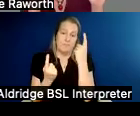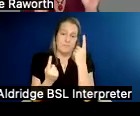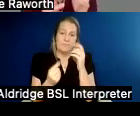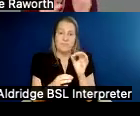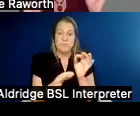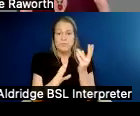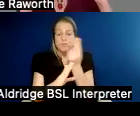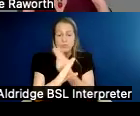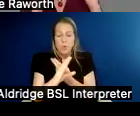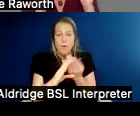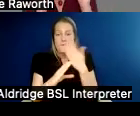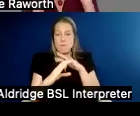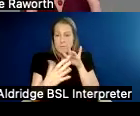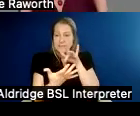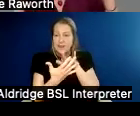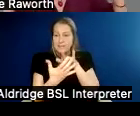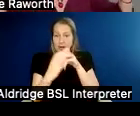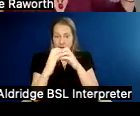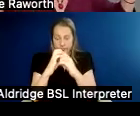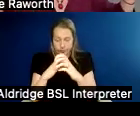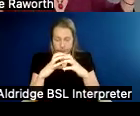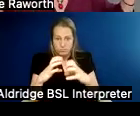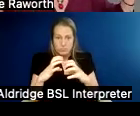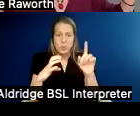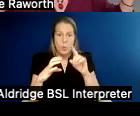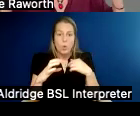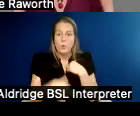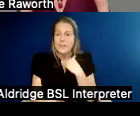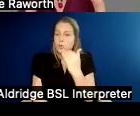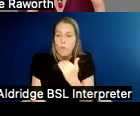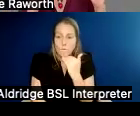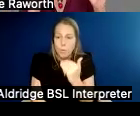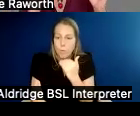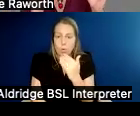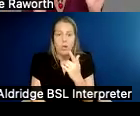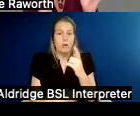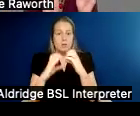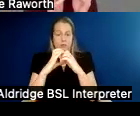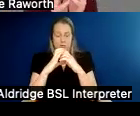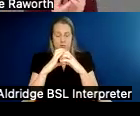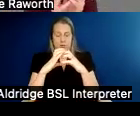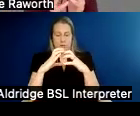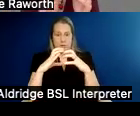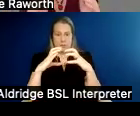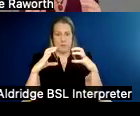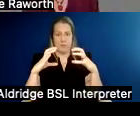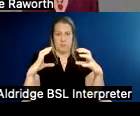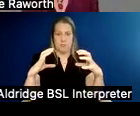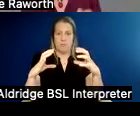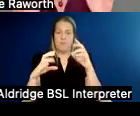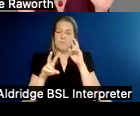as a shortfall so that we see the red is overshoot beyond the ecological ceiling and shortfall below the social